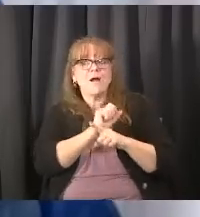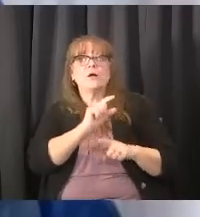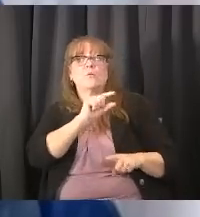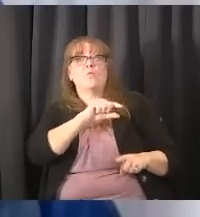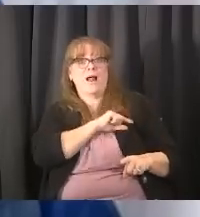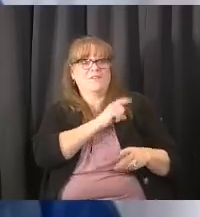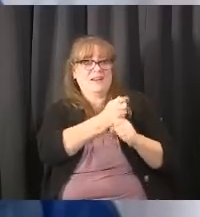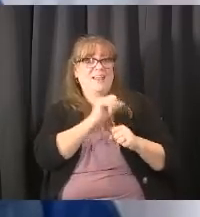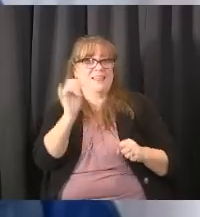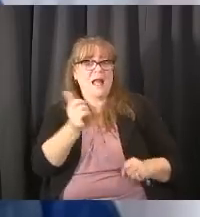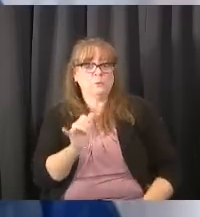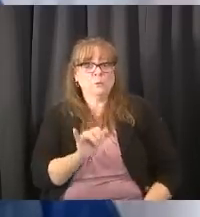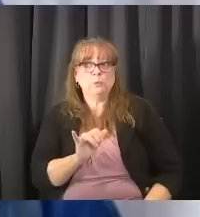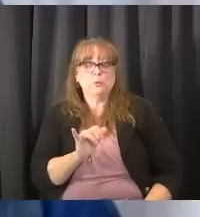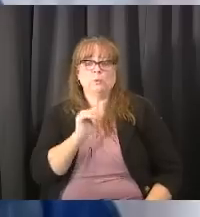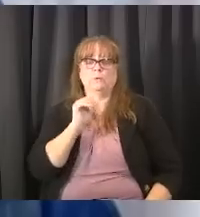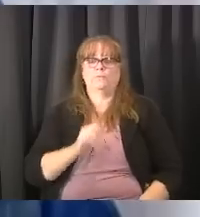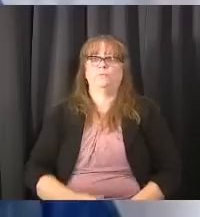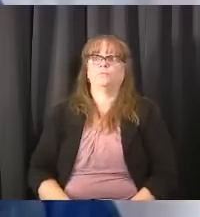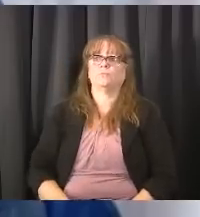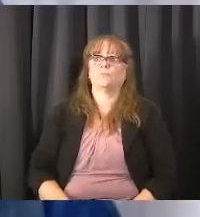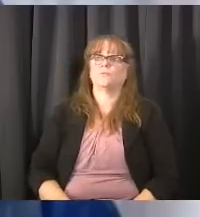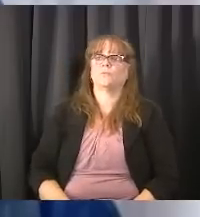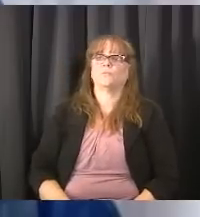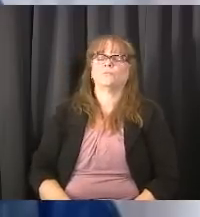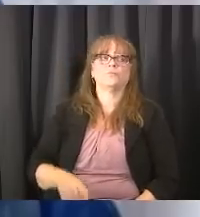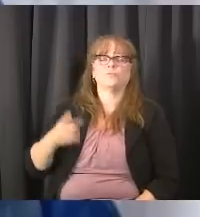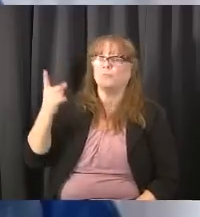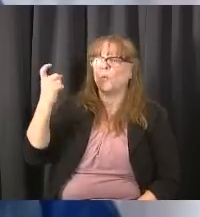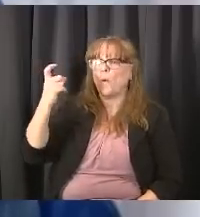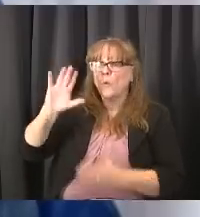Yes, this is Kelly Lyle with Fort Collins, Colorado. And do you ever, I